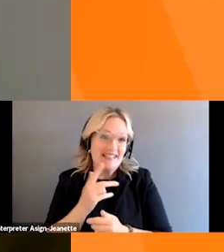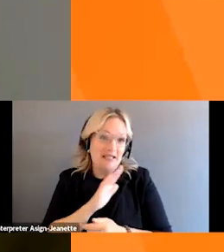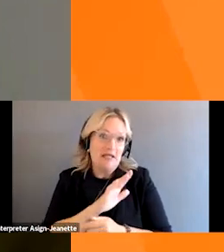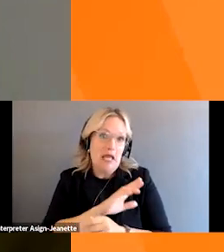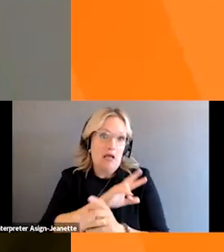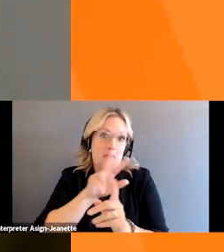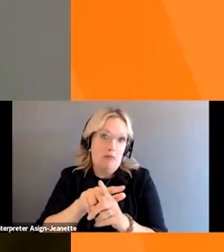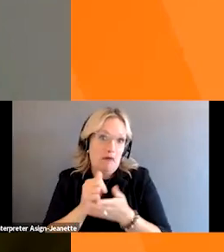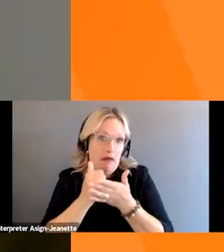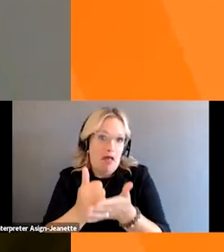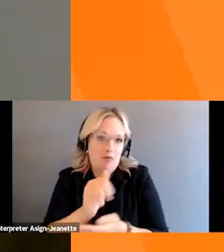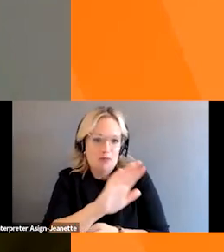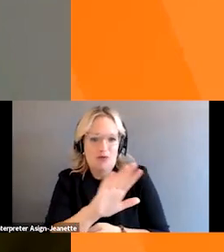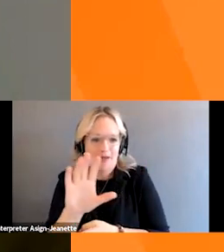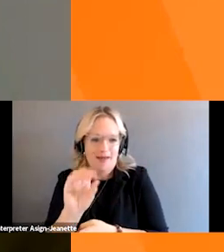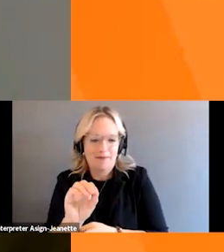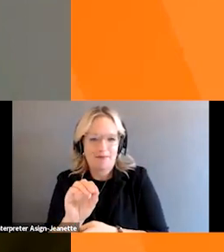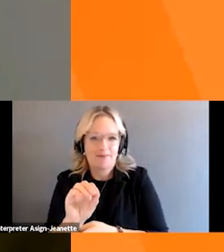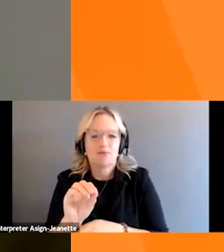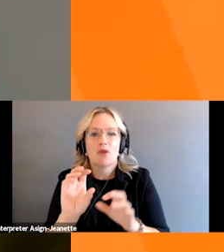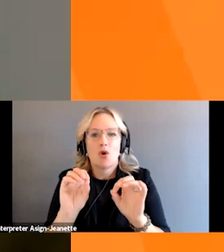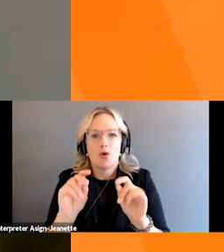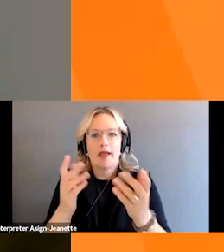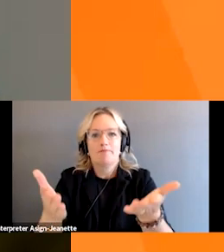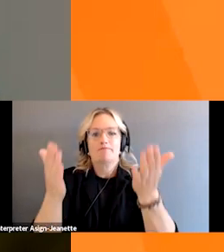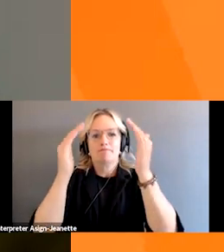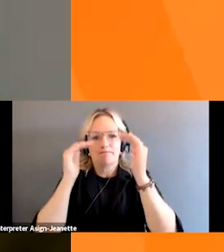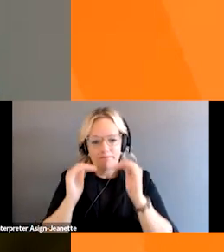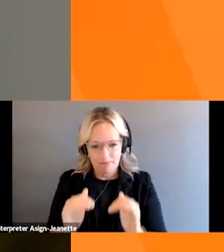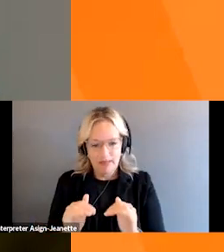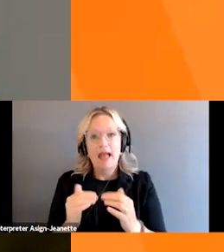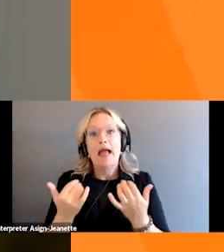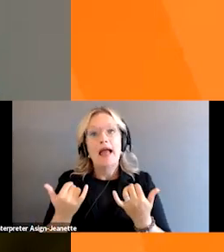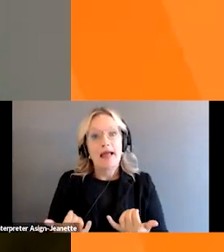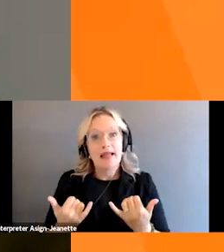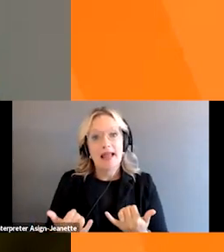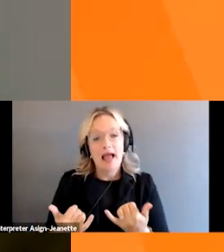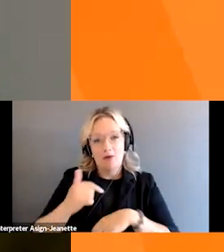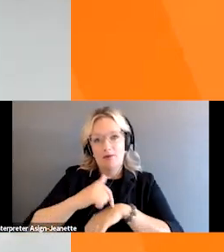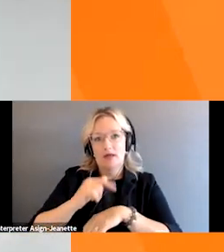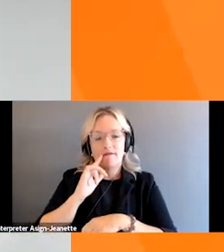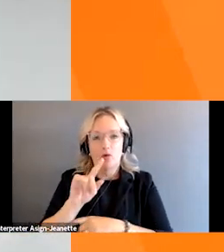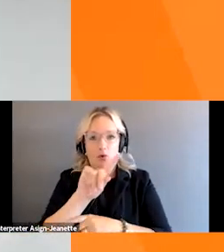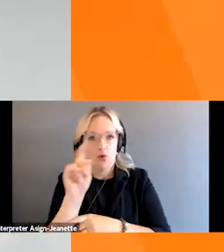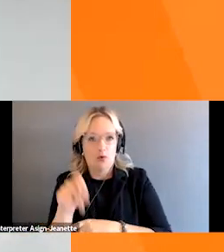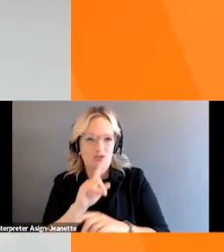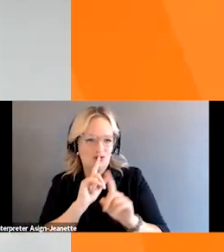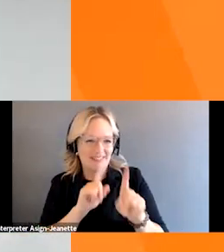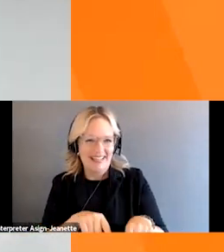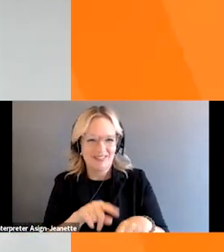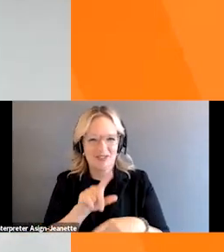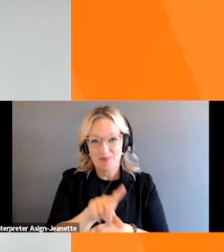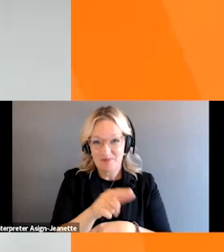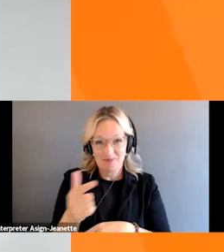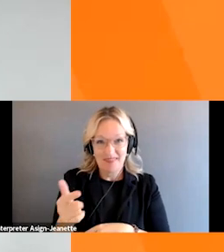But now it is our Q&A. Not sure if there is any questions, but I'll pass it over. Yeah, that's wonderful. Thank you